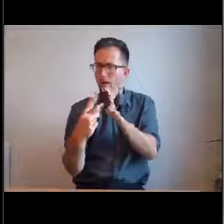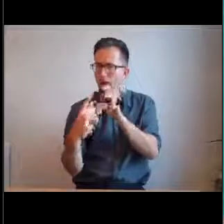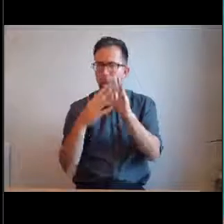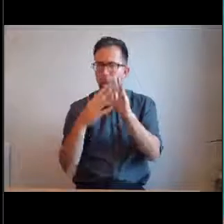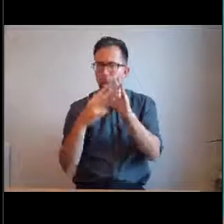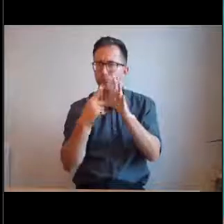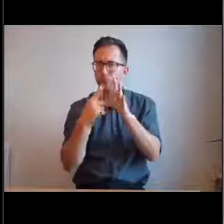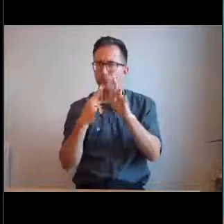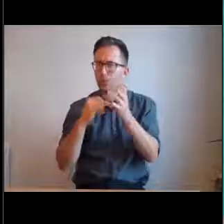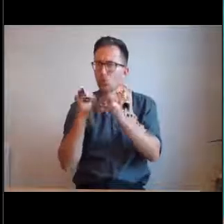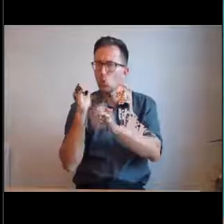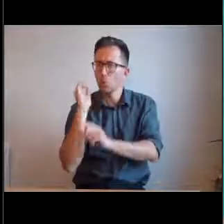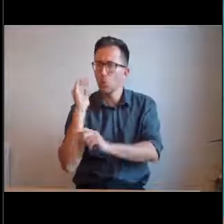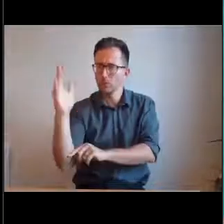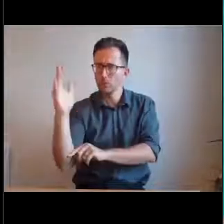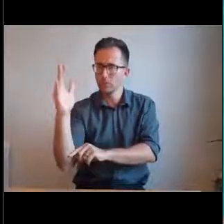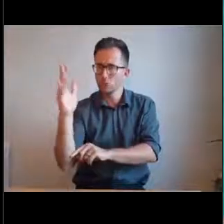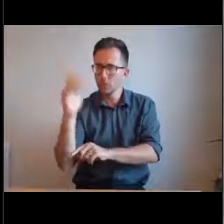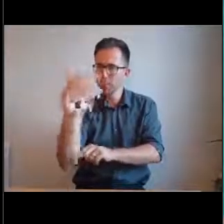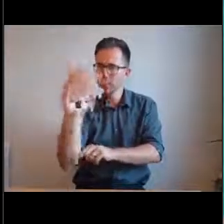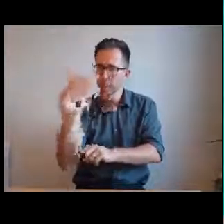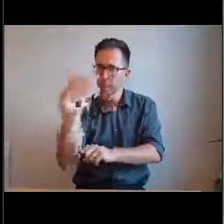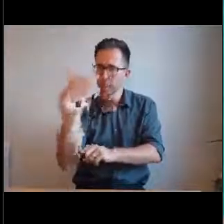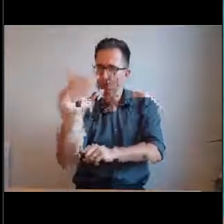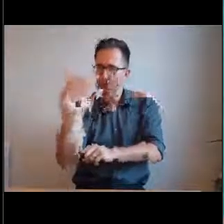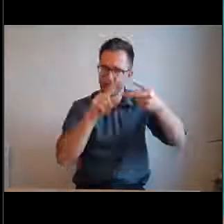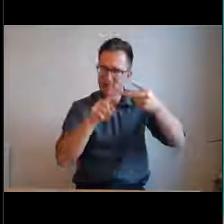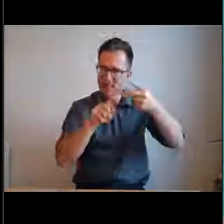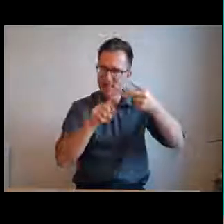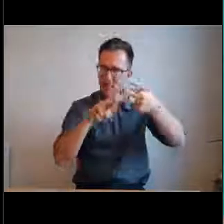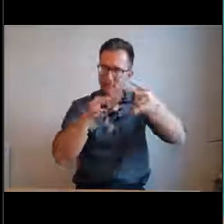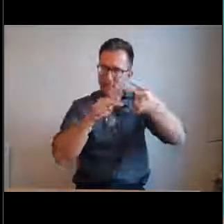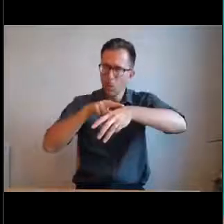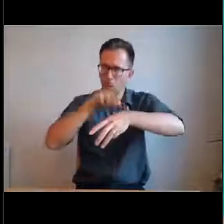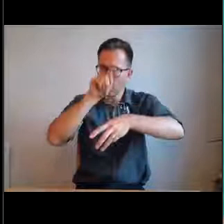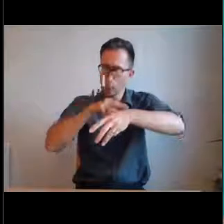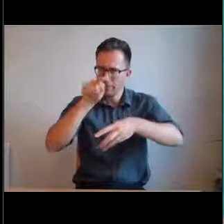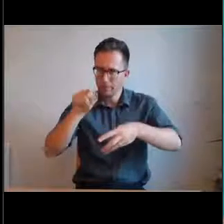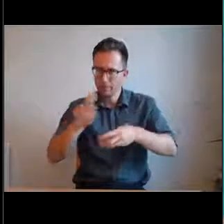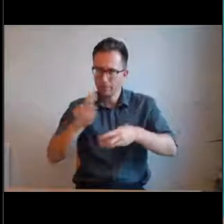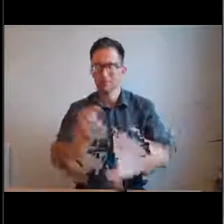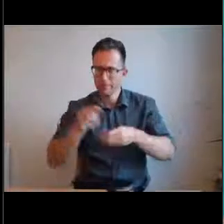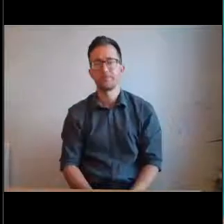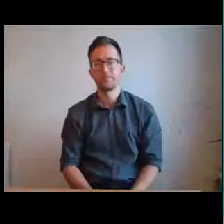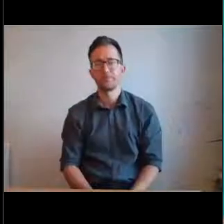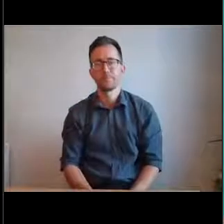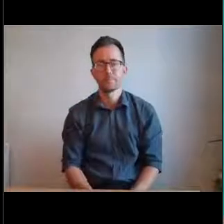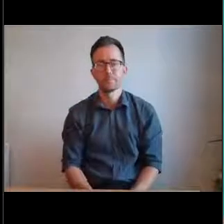screen as points 1A, 1B, 1C.